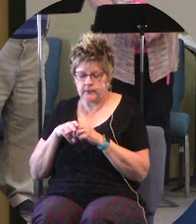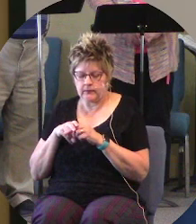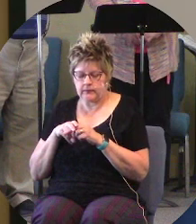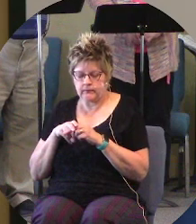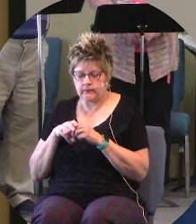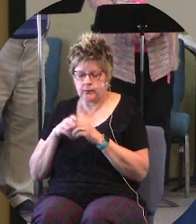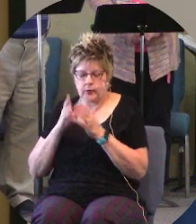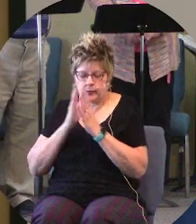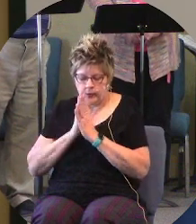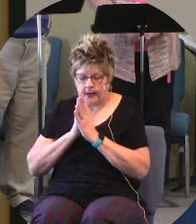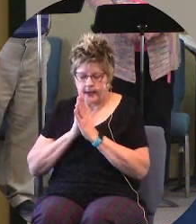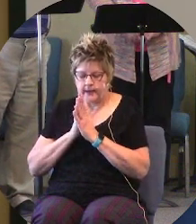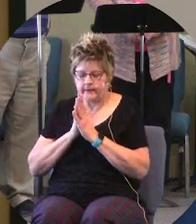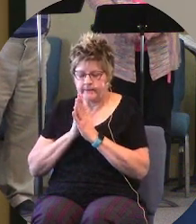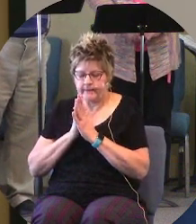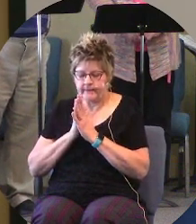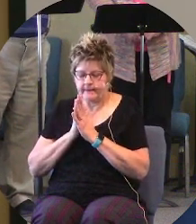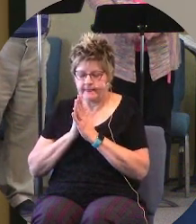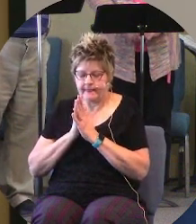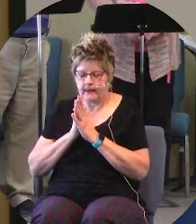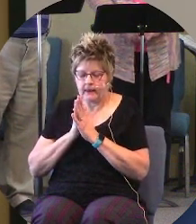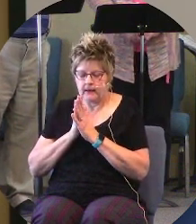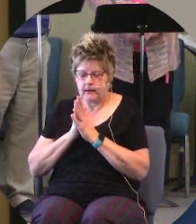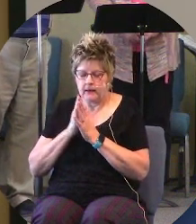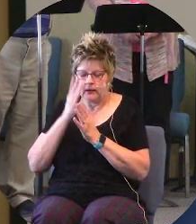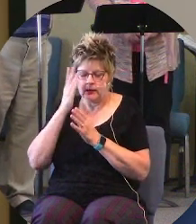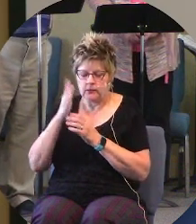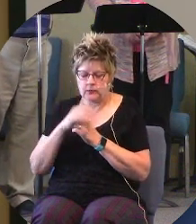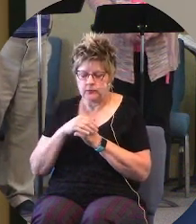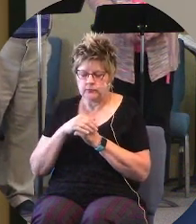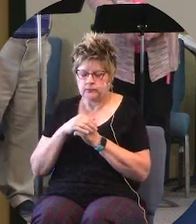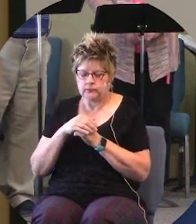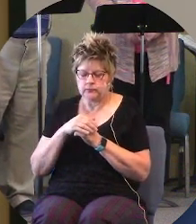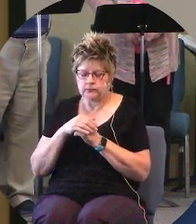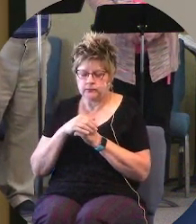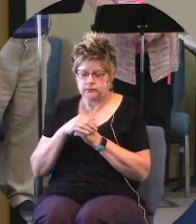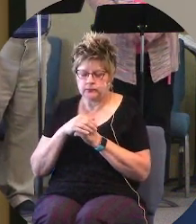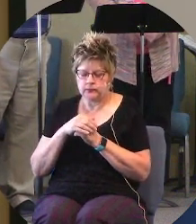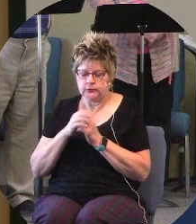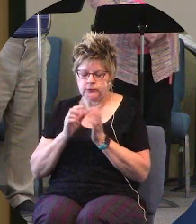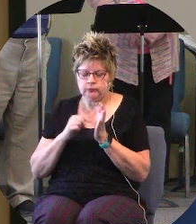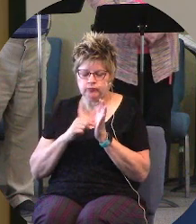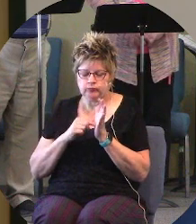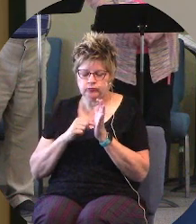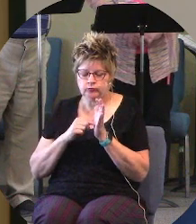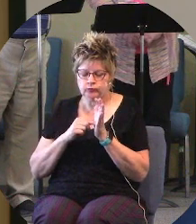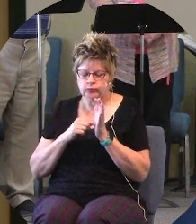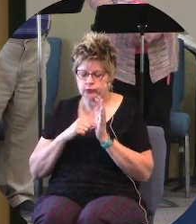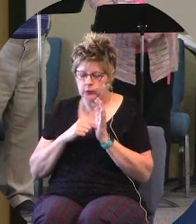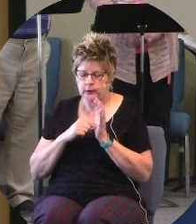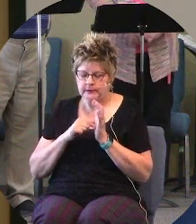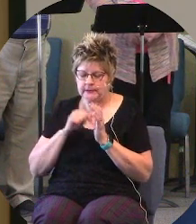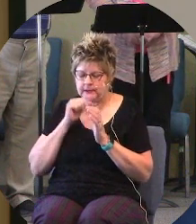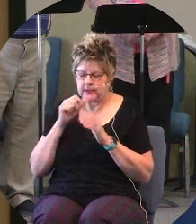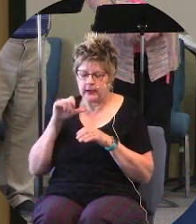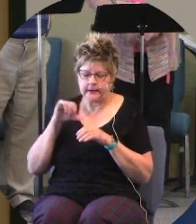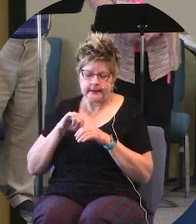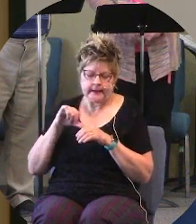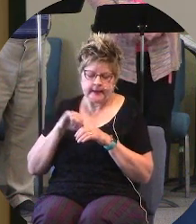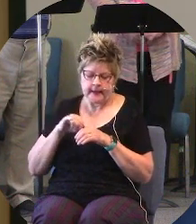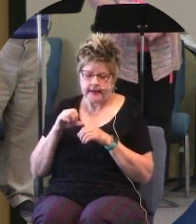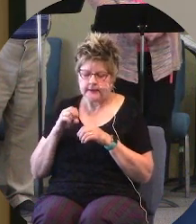God, and you just compel us. Father, that we recognize that it's not gas and it's not anything other